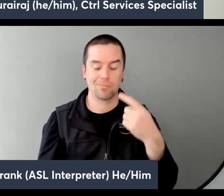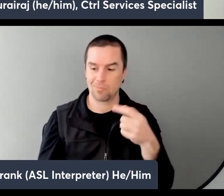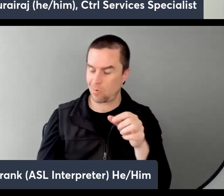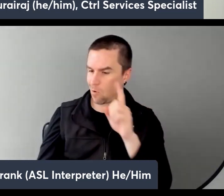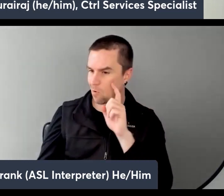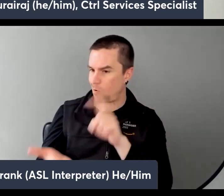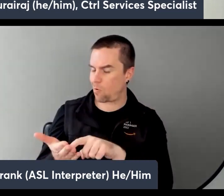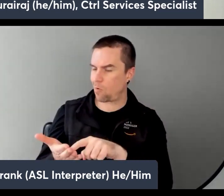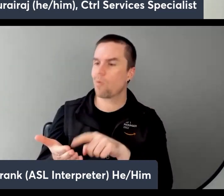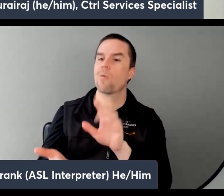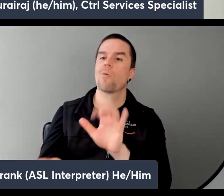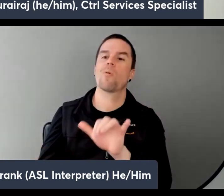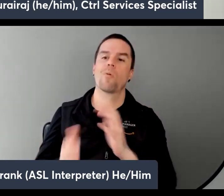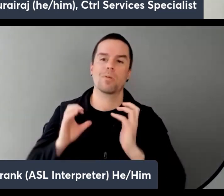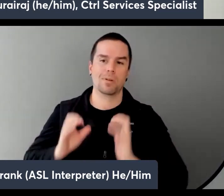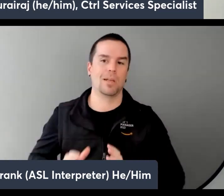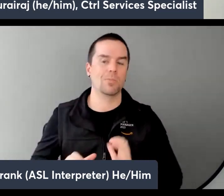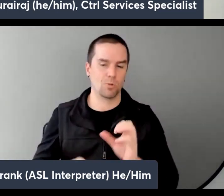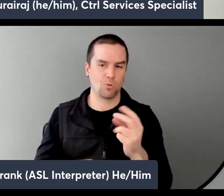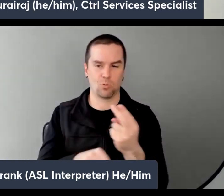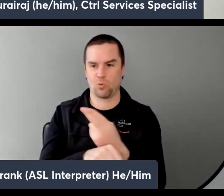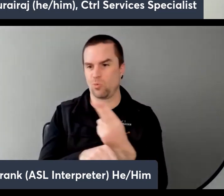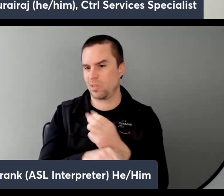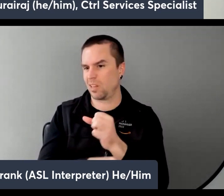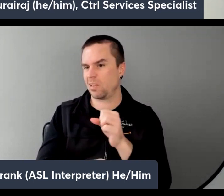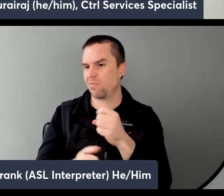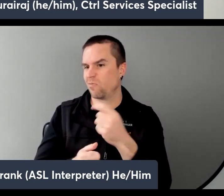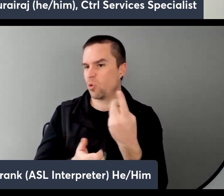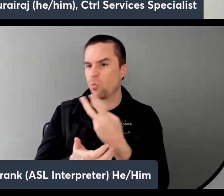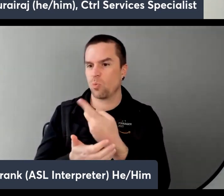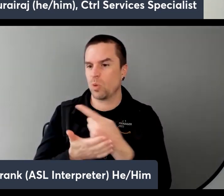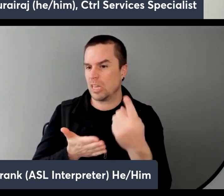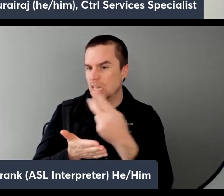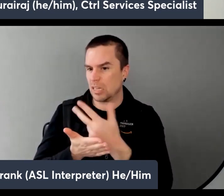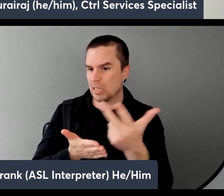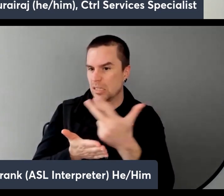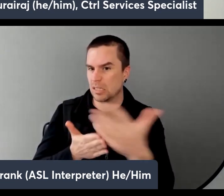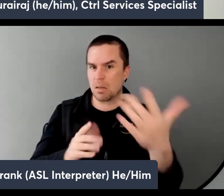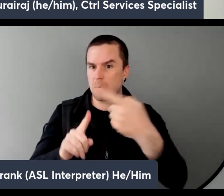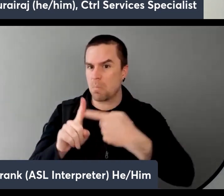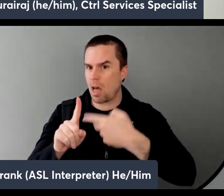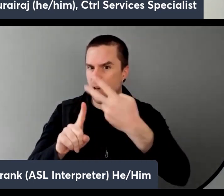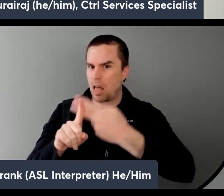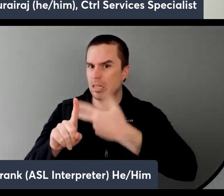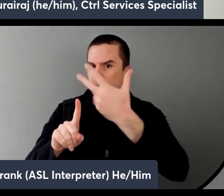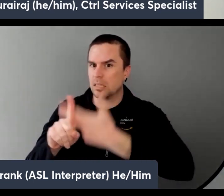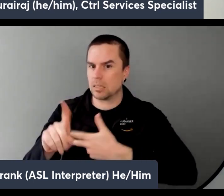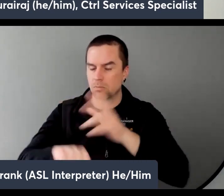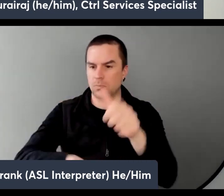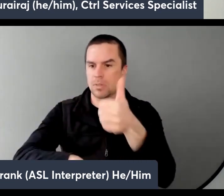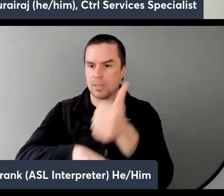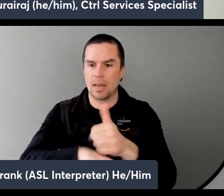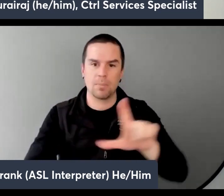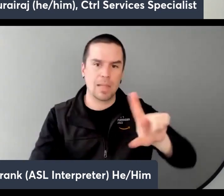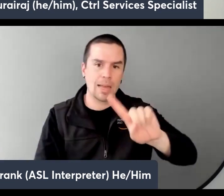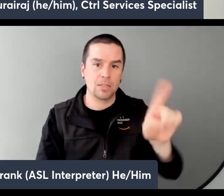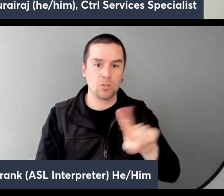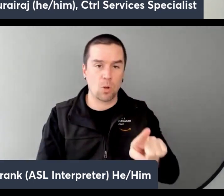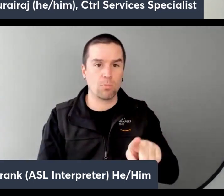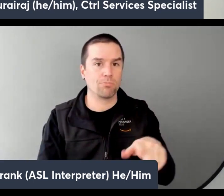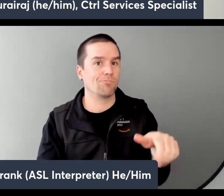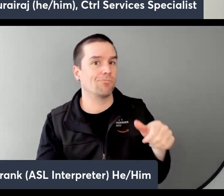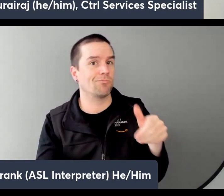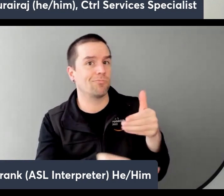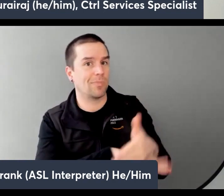to months to set up that, landing zone or that structure. And fast forward to 2019 when we launched